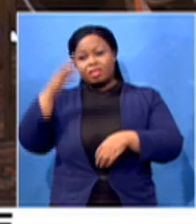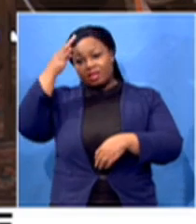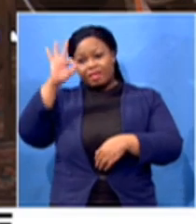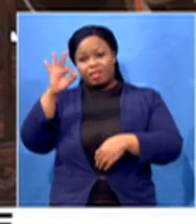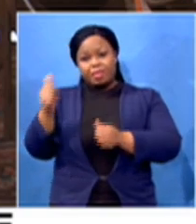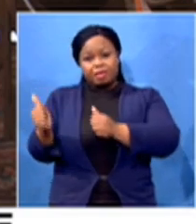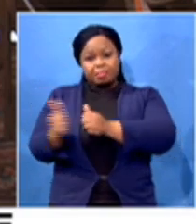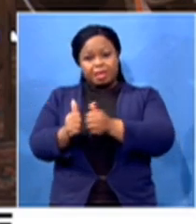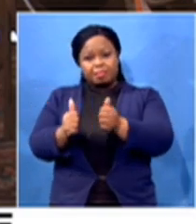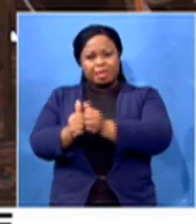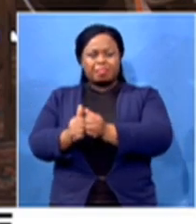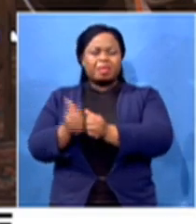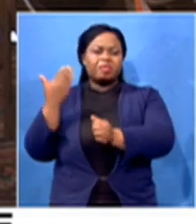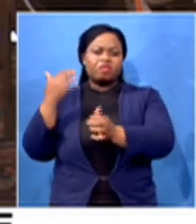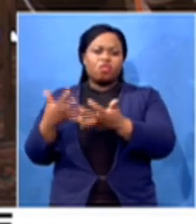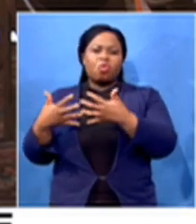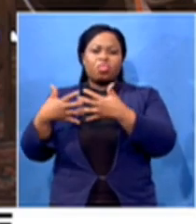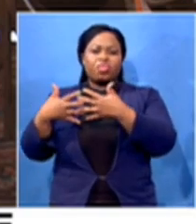been fractious since